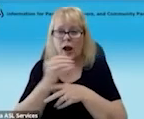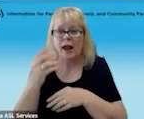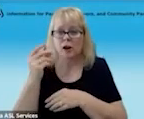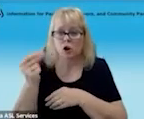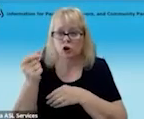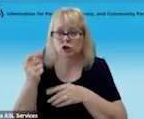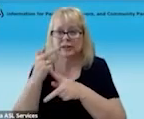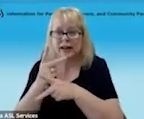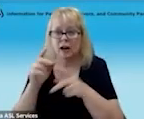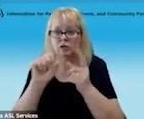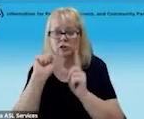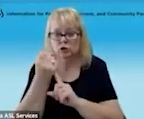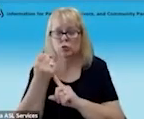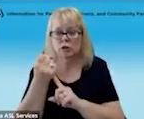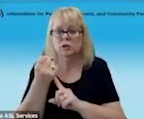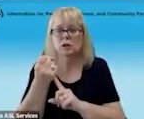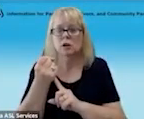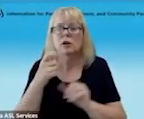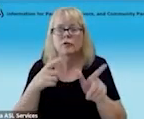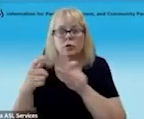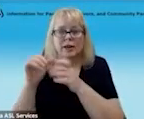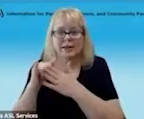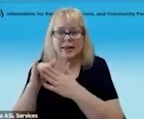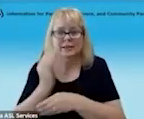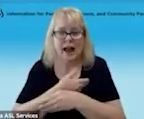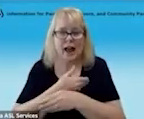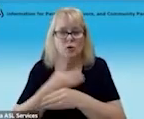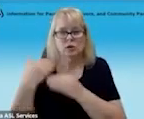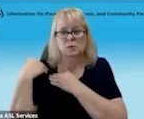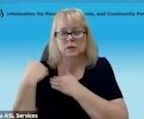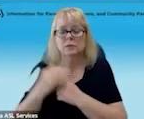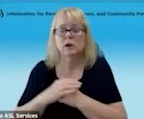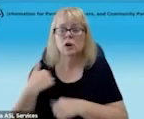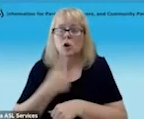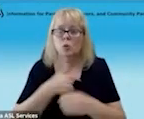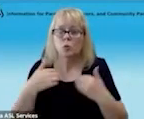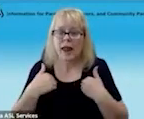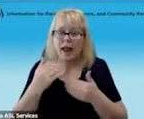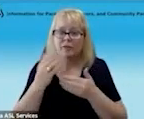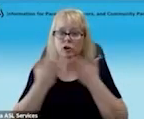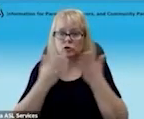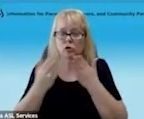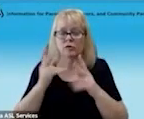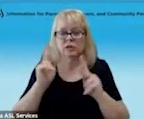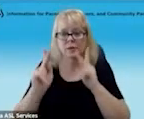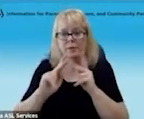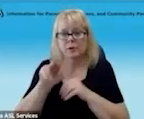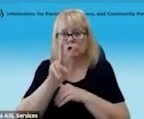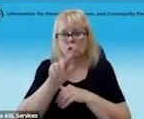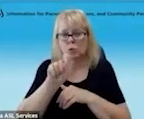are a comprehensive healthcare delivery system. We are used to providing vaccine in the primary care, urgent care, and